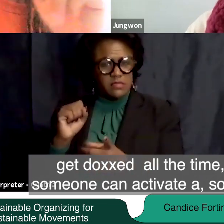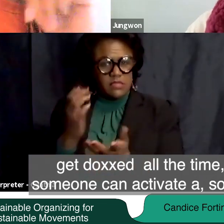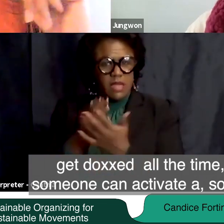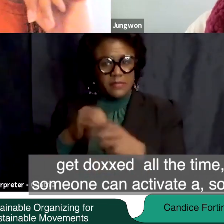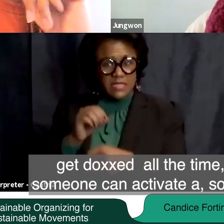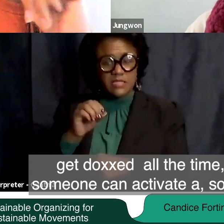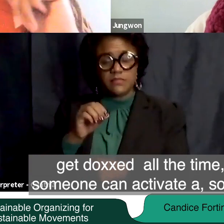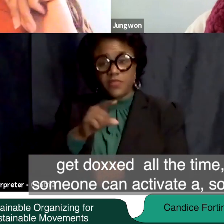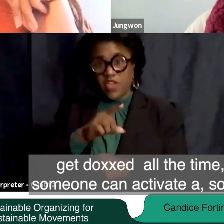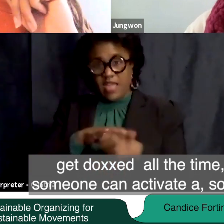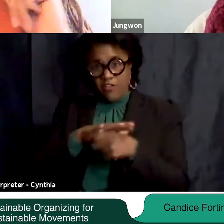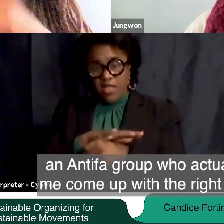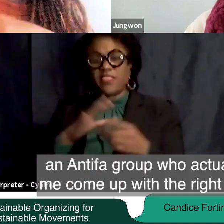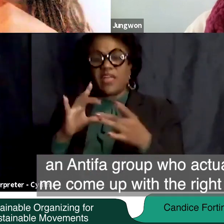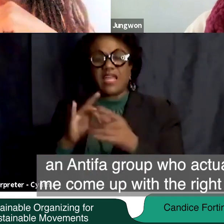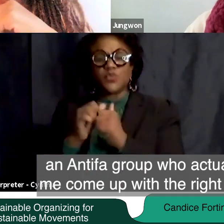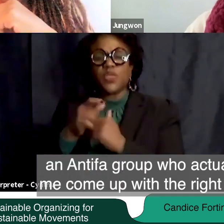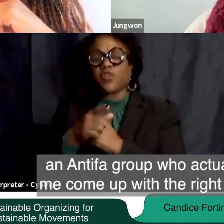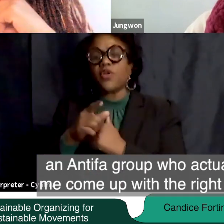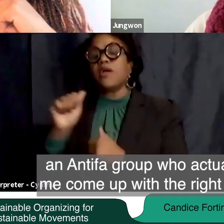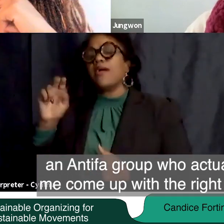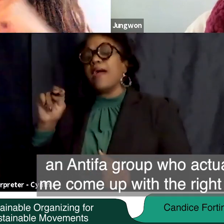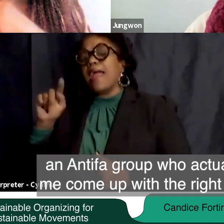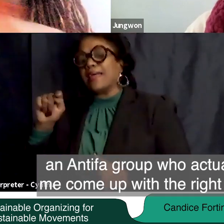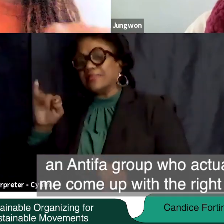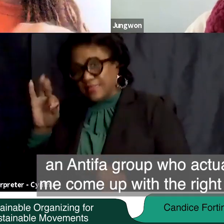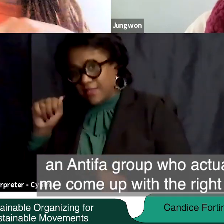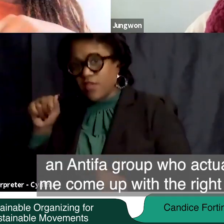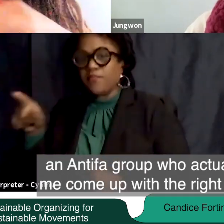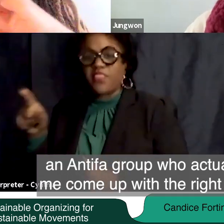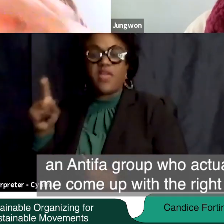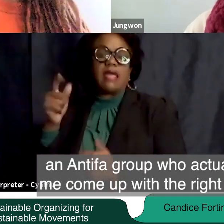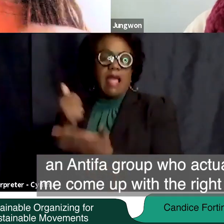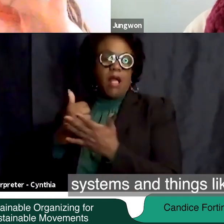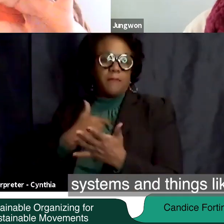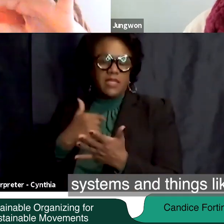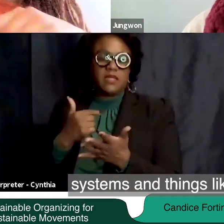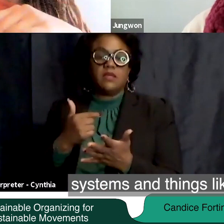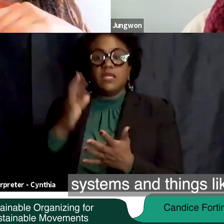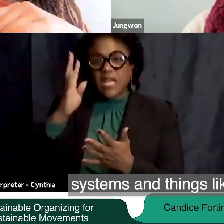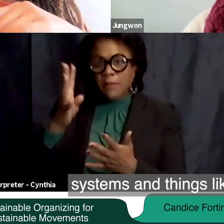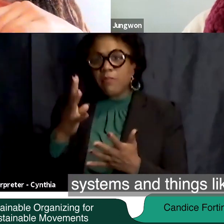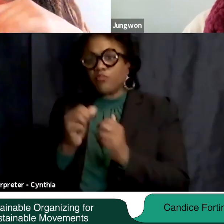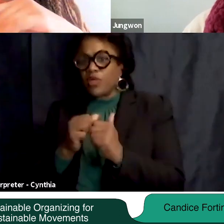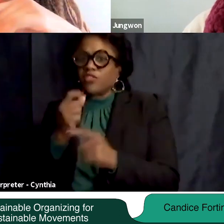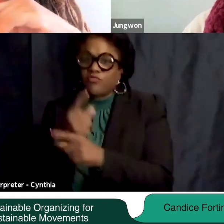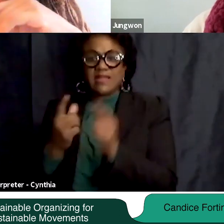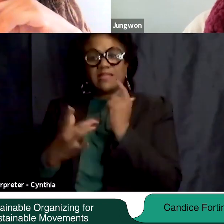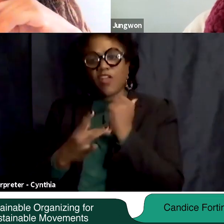someone connected me to someone from the Antifa group who actually helped me come up with the right technology systems and things like